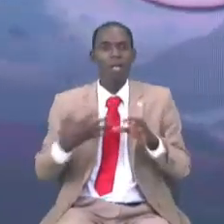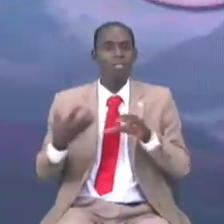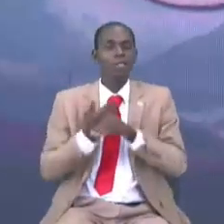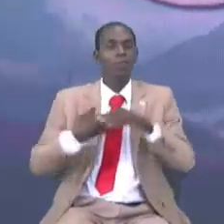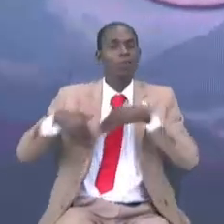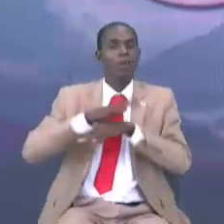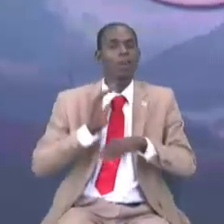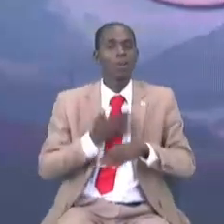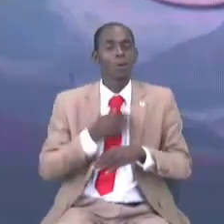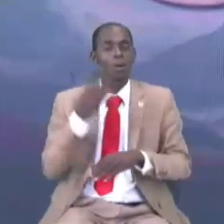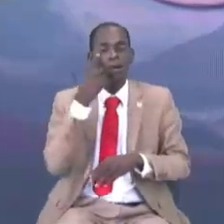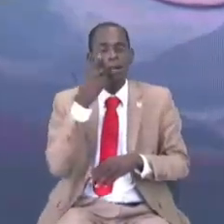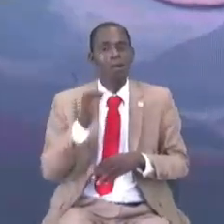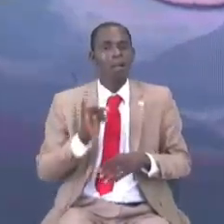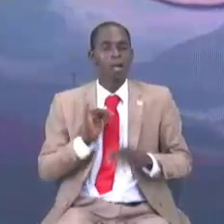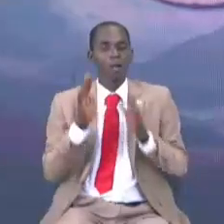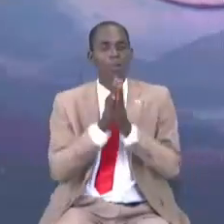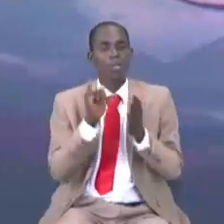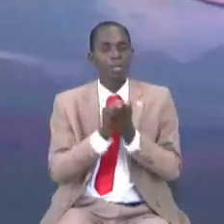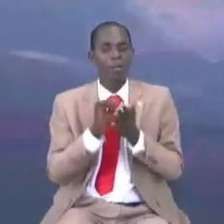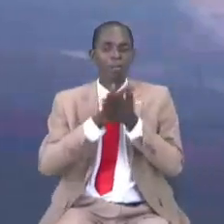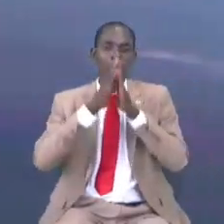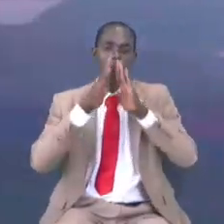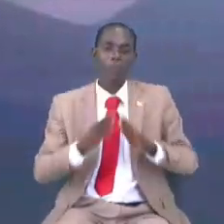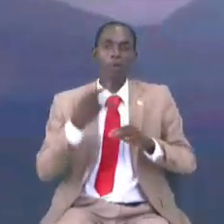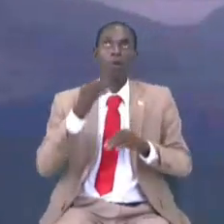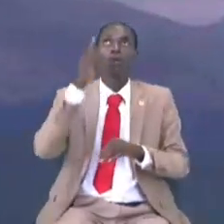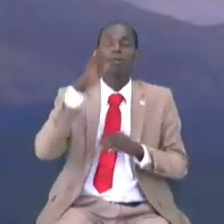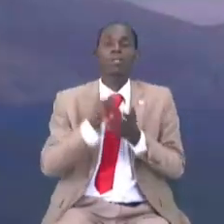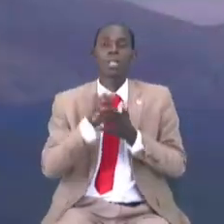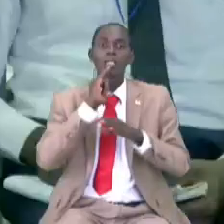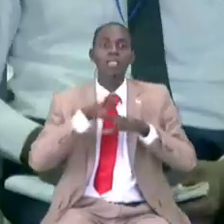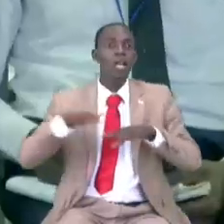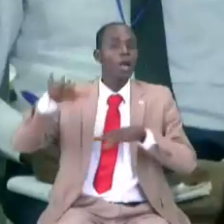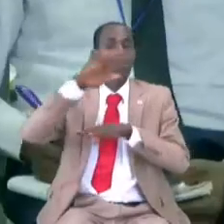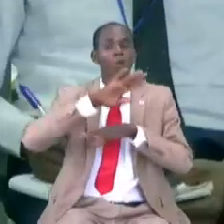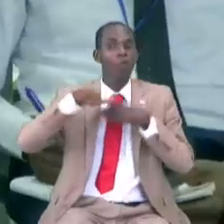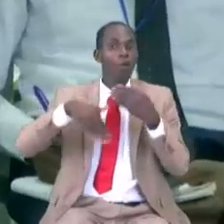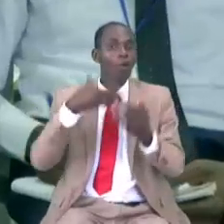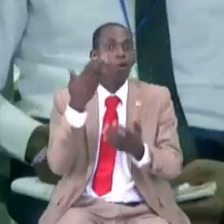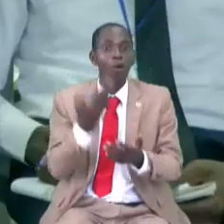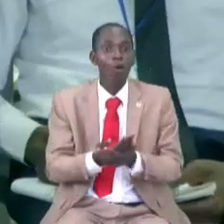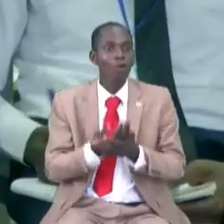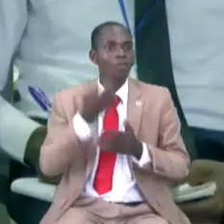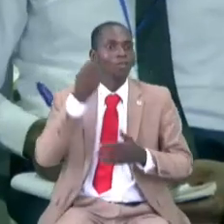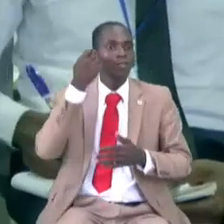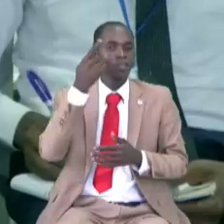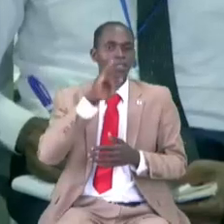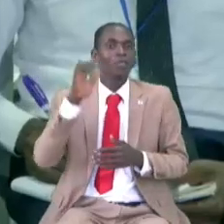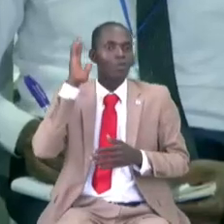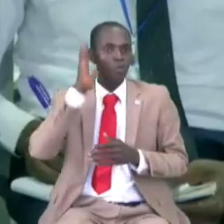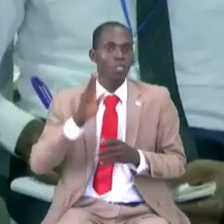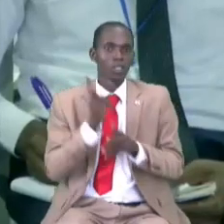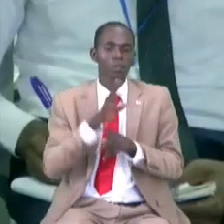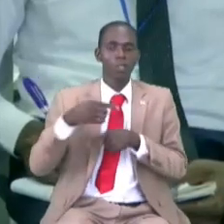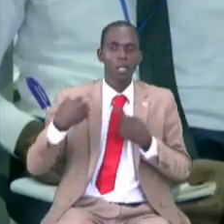passes all understanding will keep your heart and keep your mind. And Jesus, the Prince of